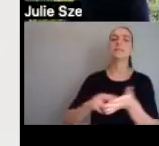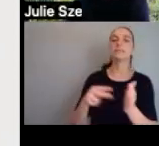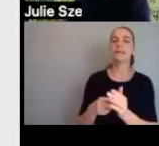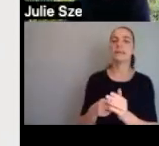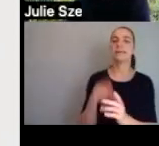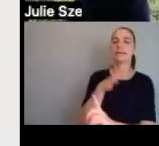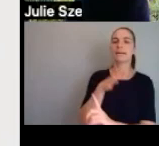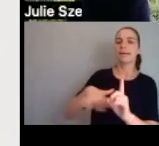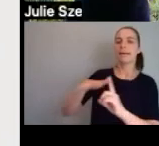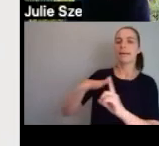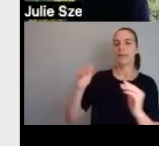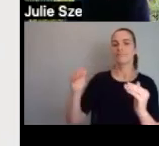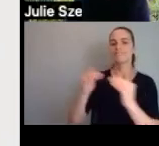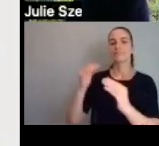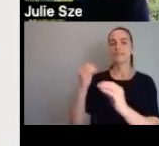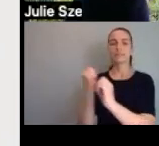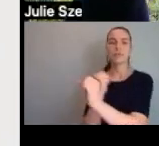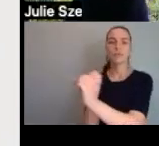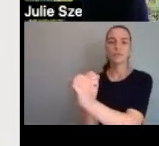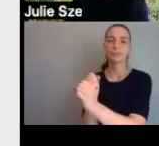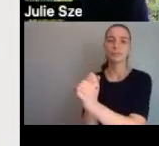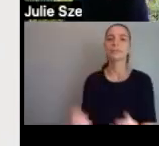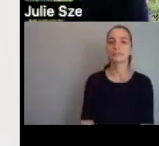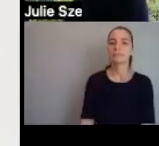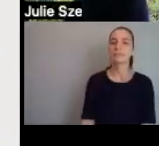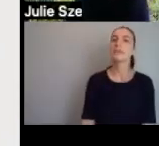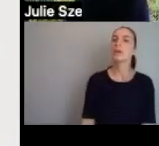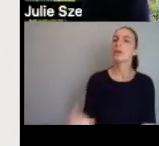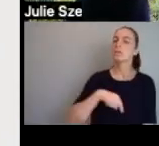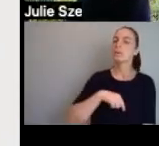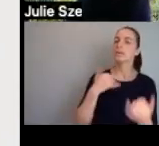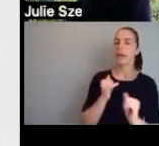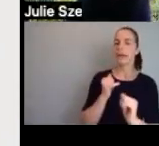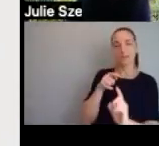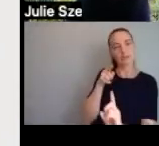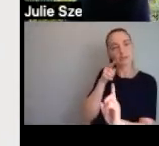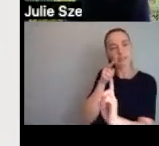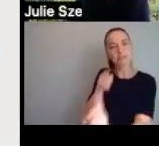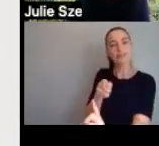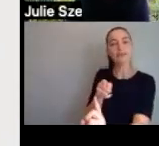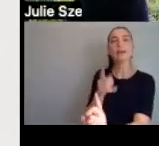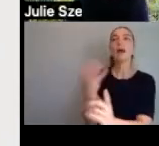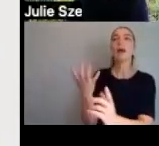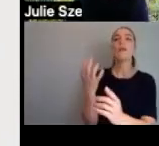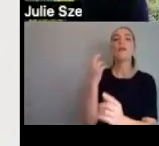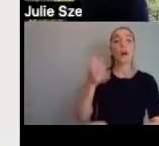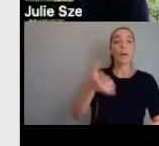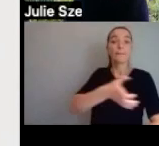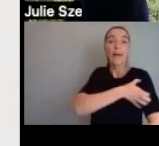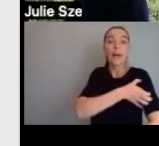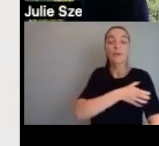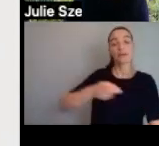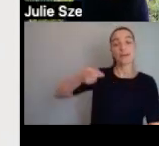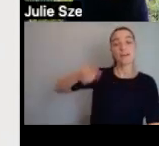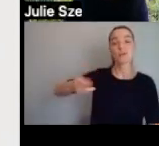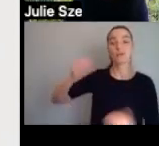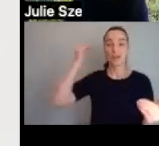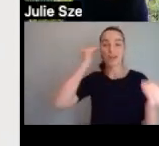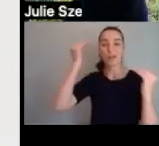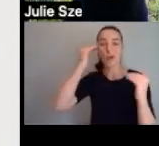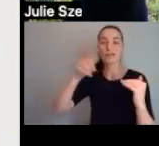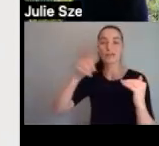justice movements focus sharply and with laser-like precision on issues of power history and knowledge. And so the